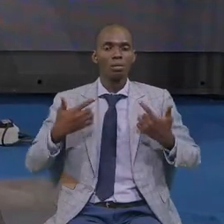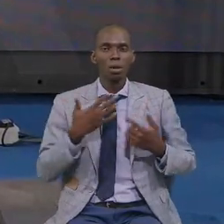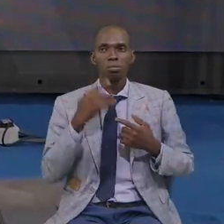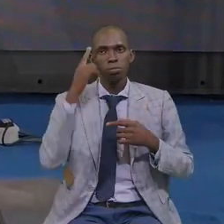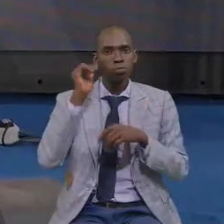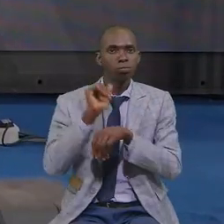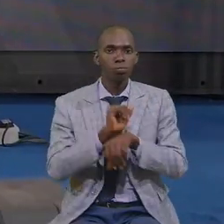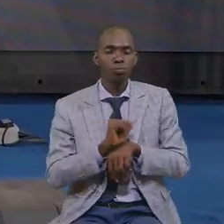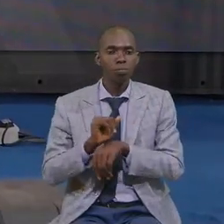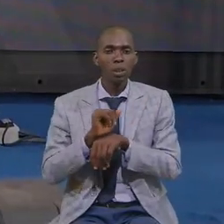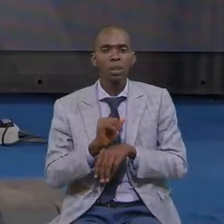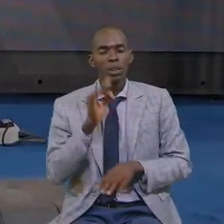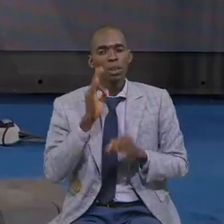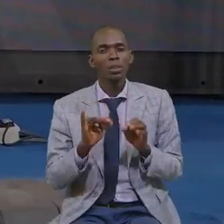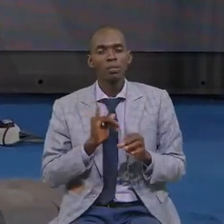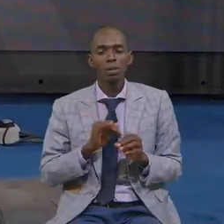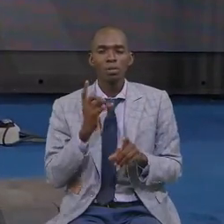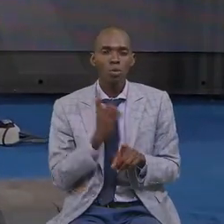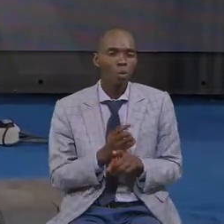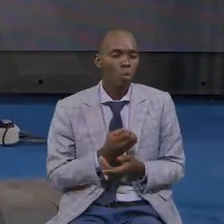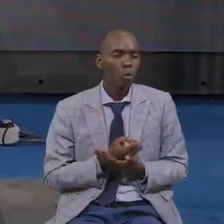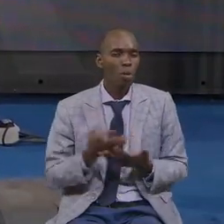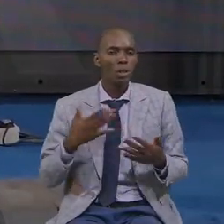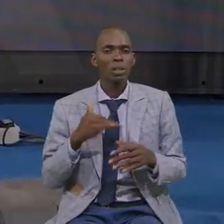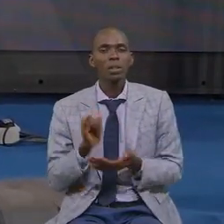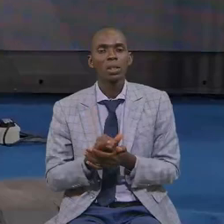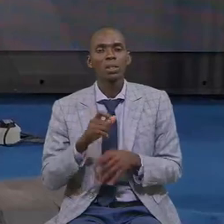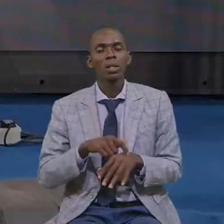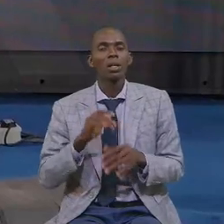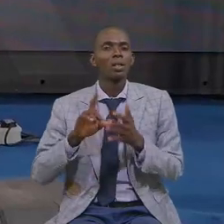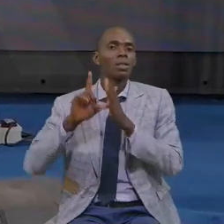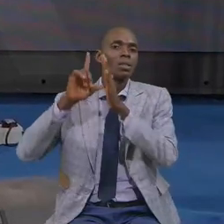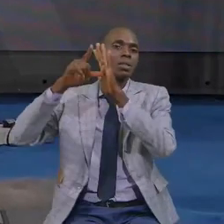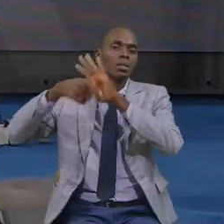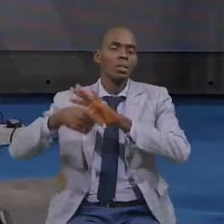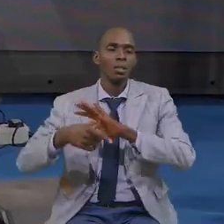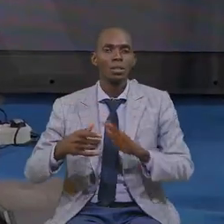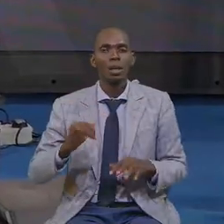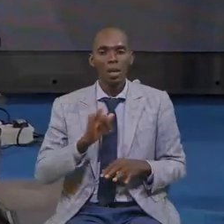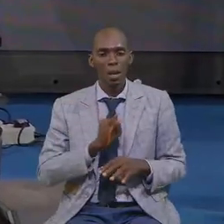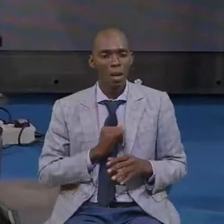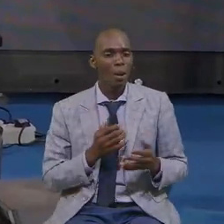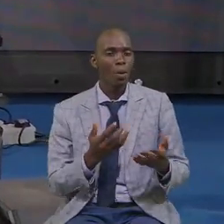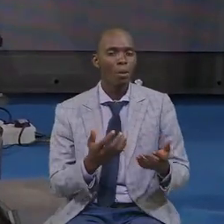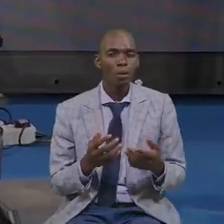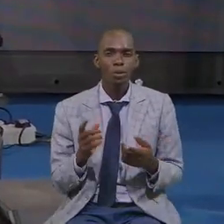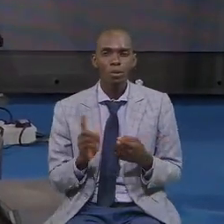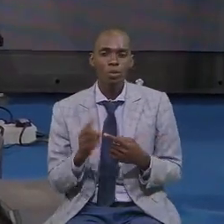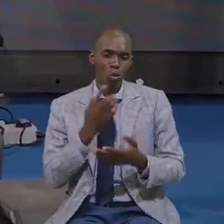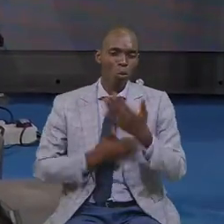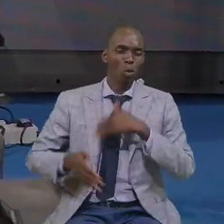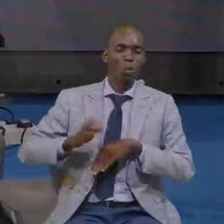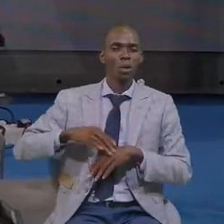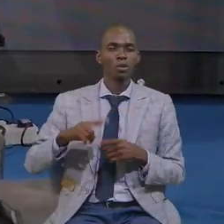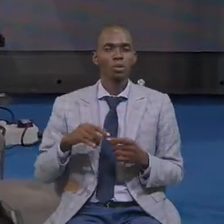I talk away that time, and then later now, I want you, you know, I come back to it, I